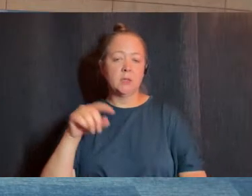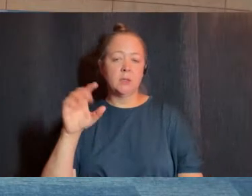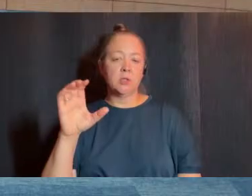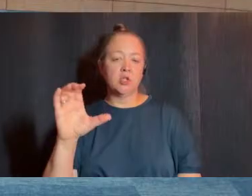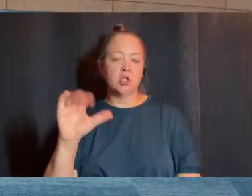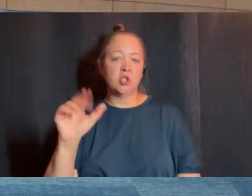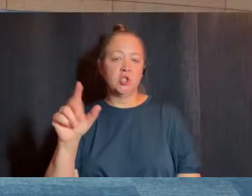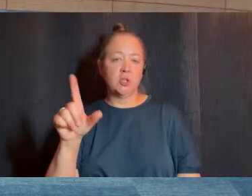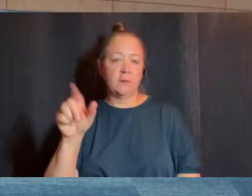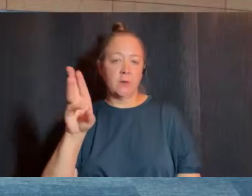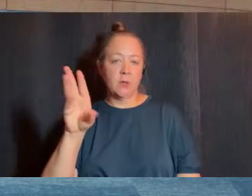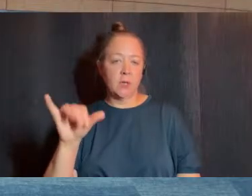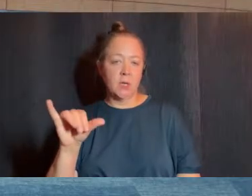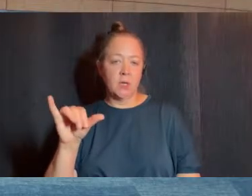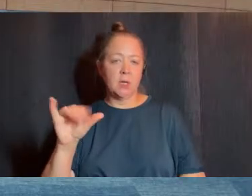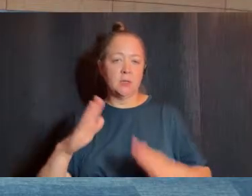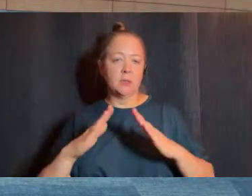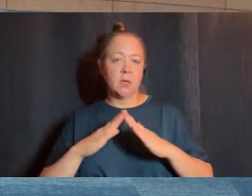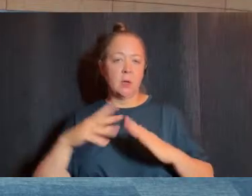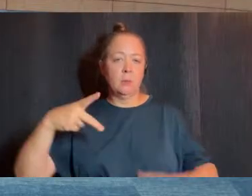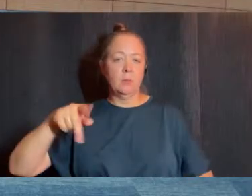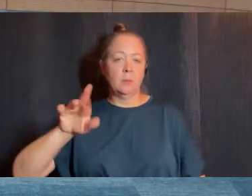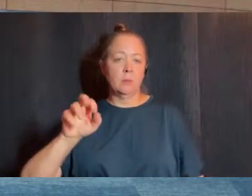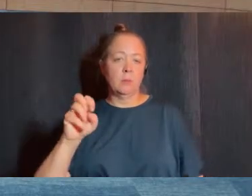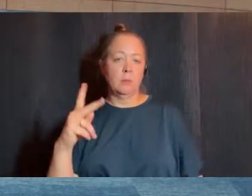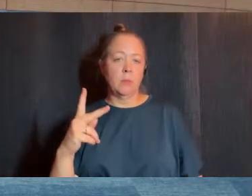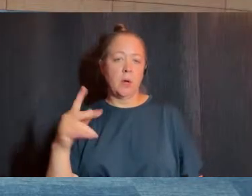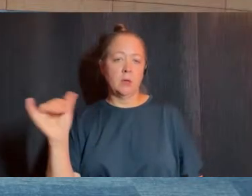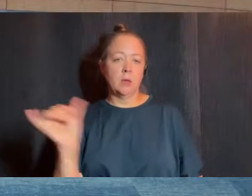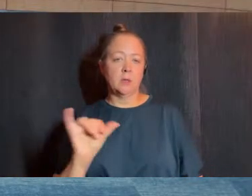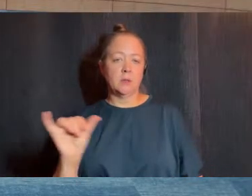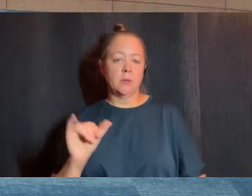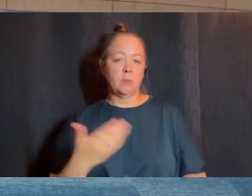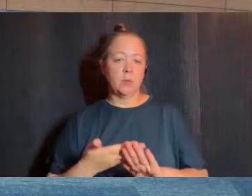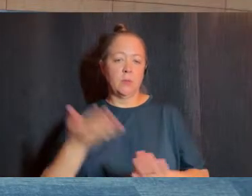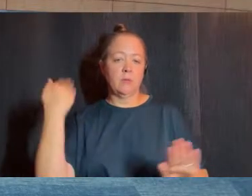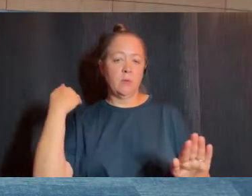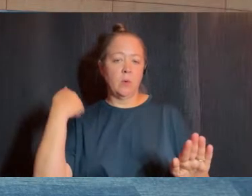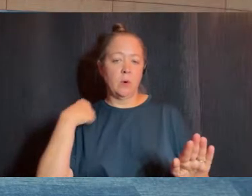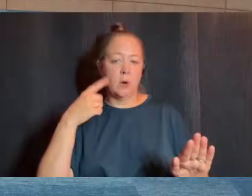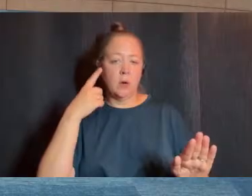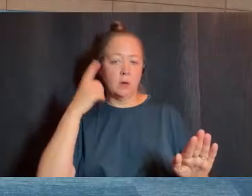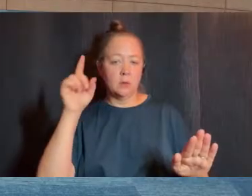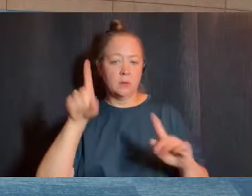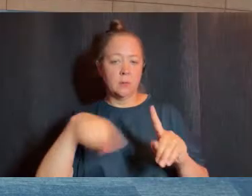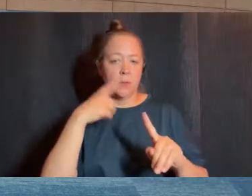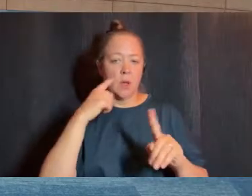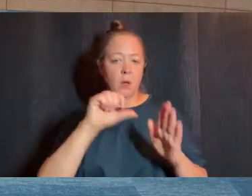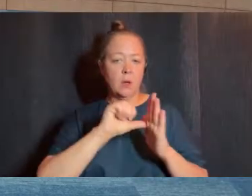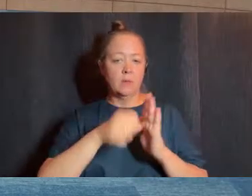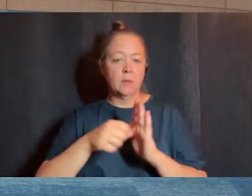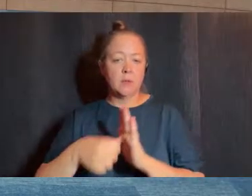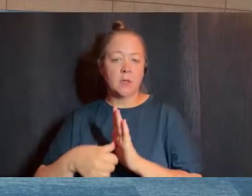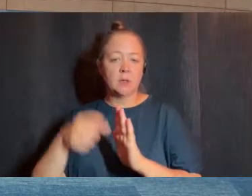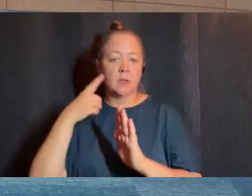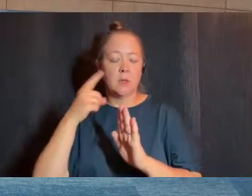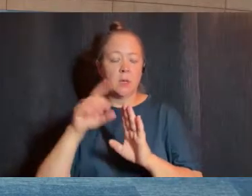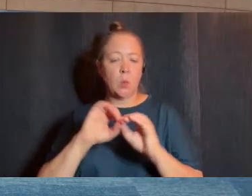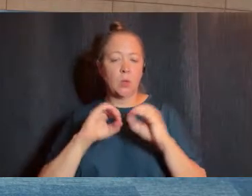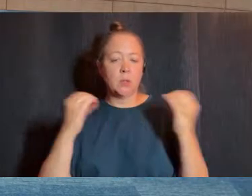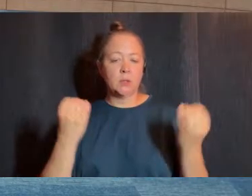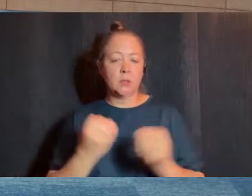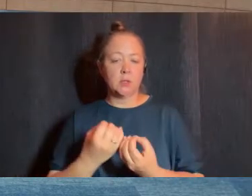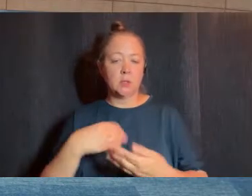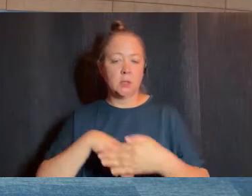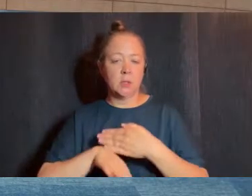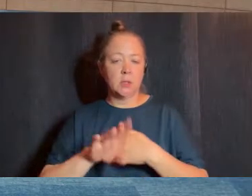done before, it's really truly about highlighting a lot of the organizations in town. If I have not reached out to